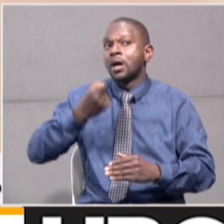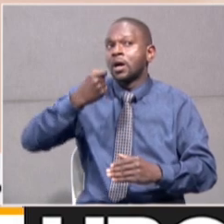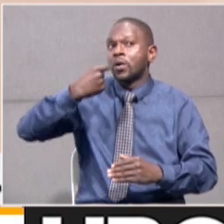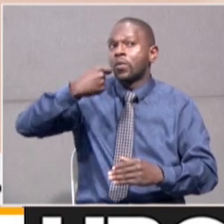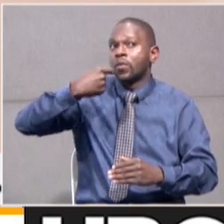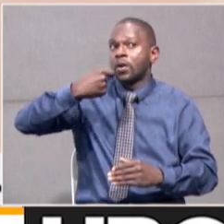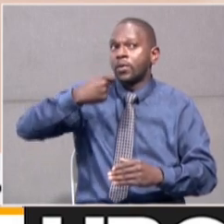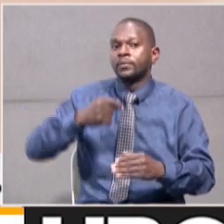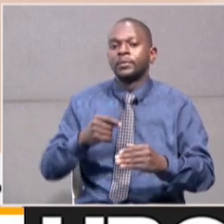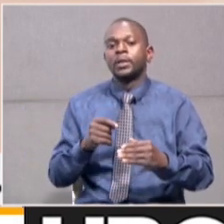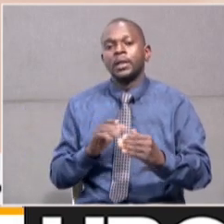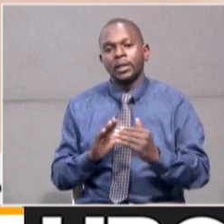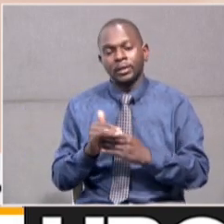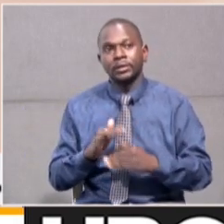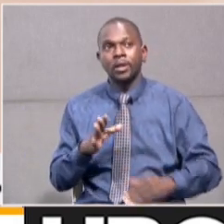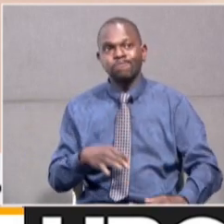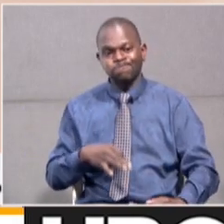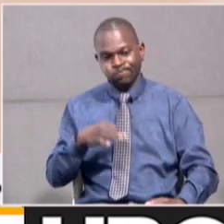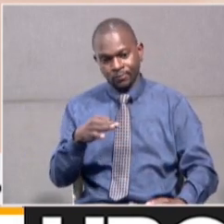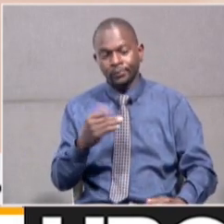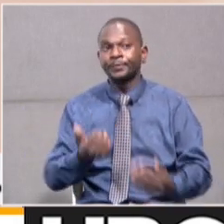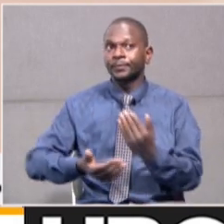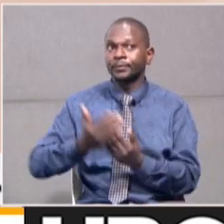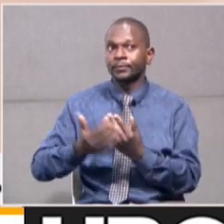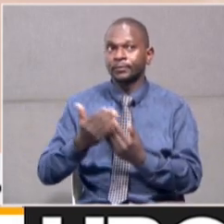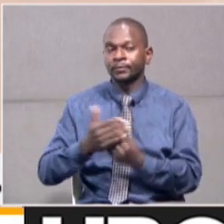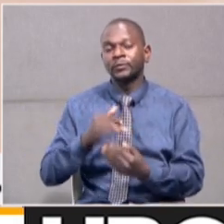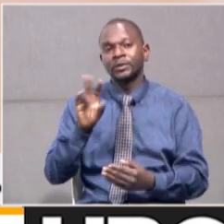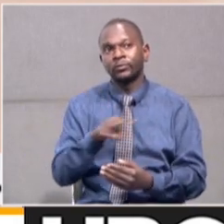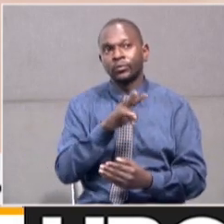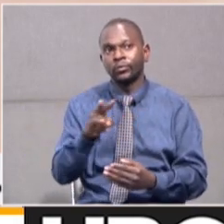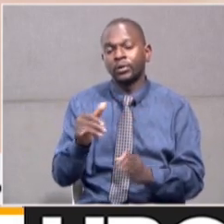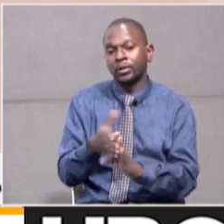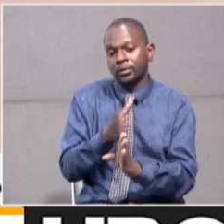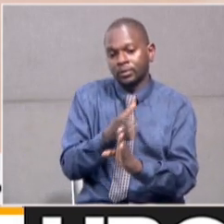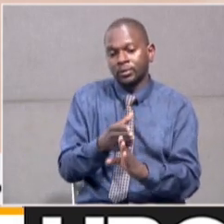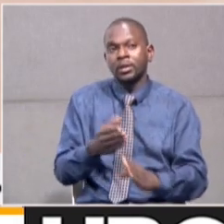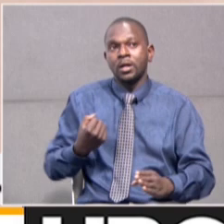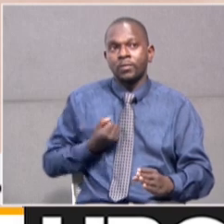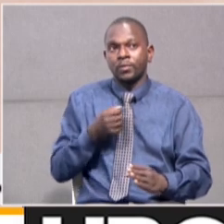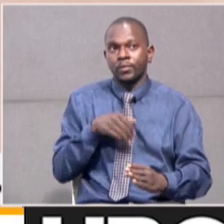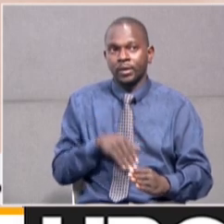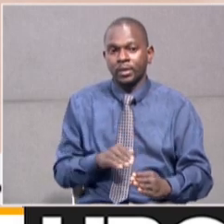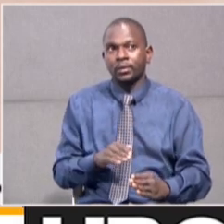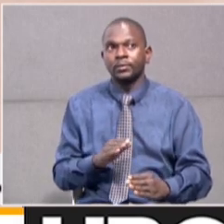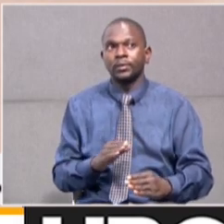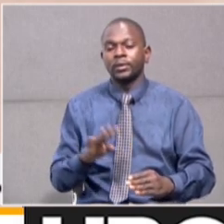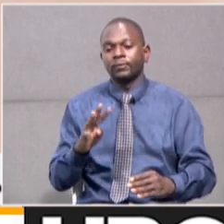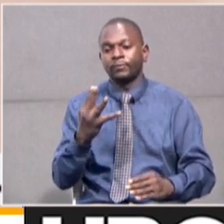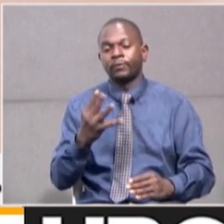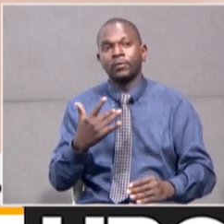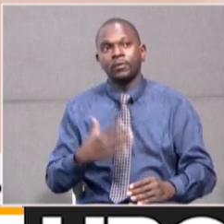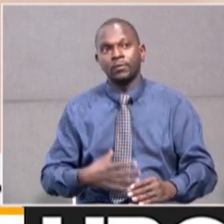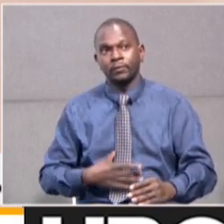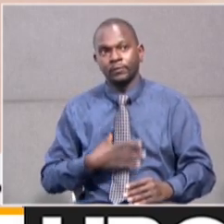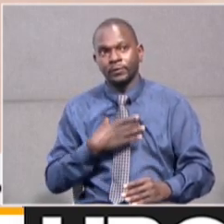about access to maternal care, just like how the policies guide us that a mother should have a minimum of 4 visits,